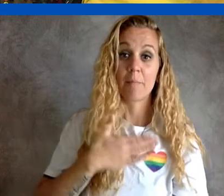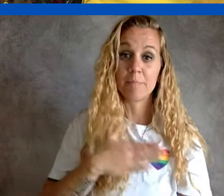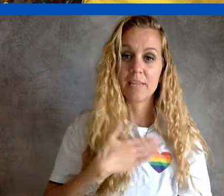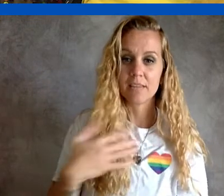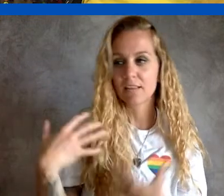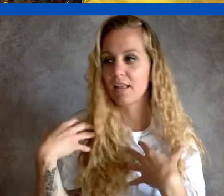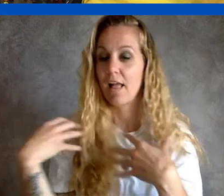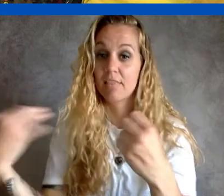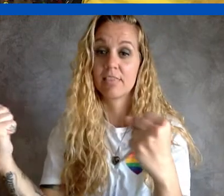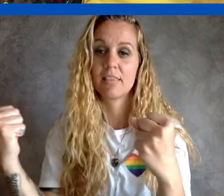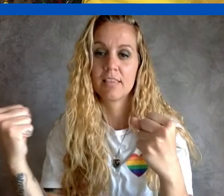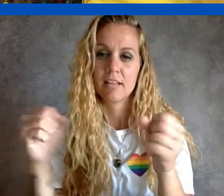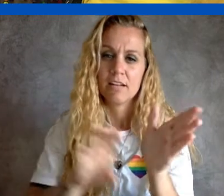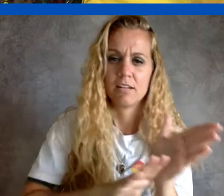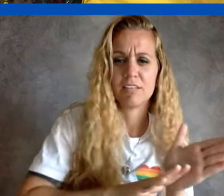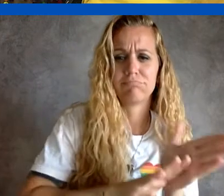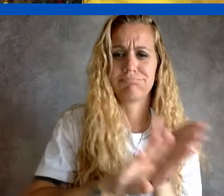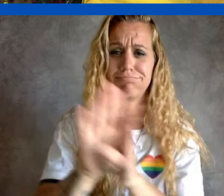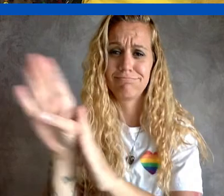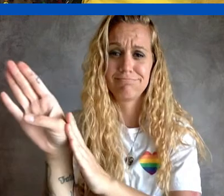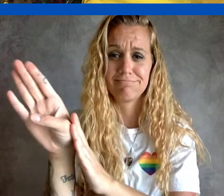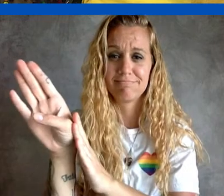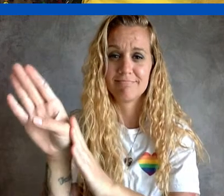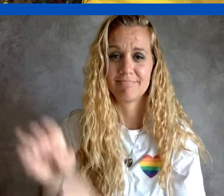what makes us